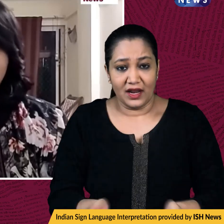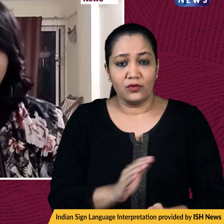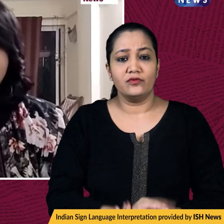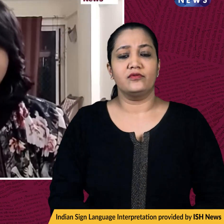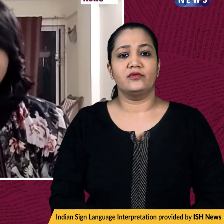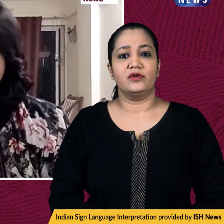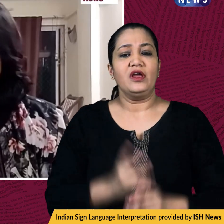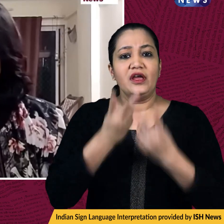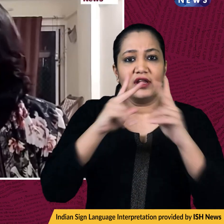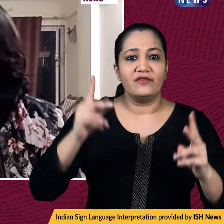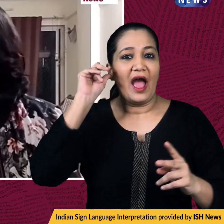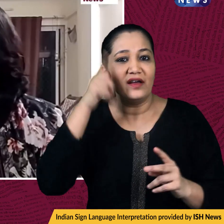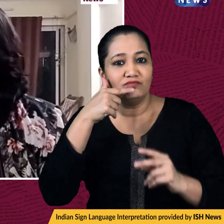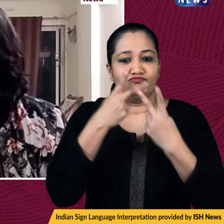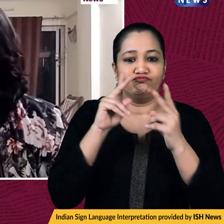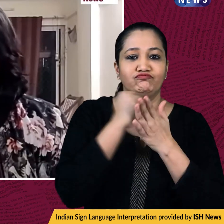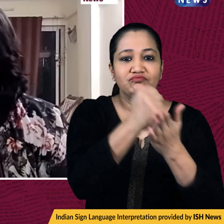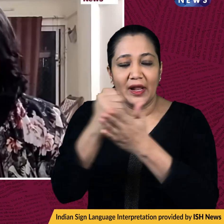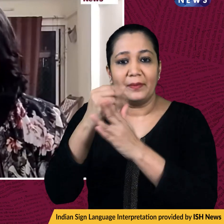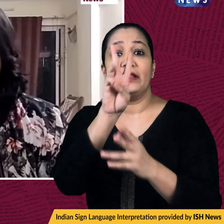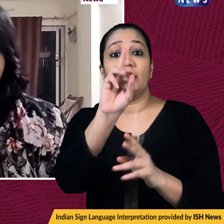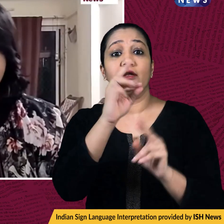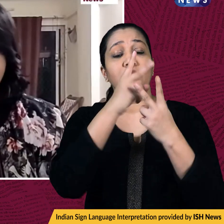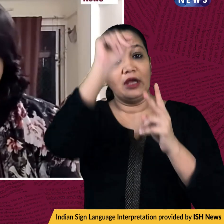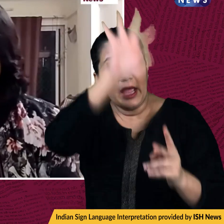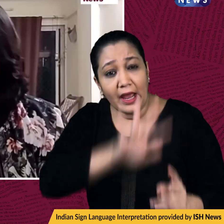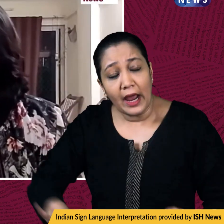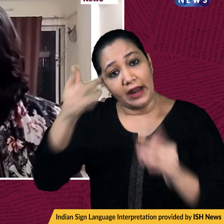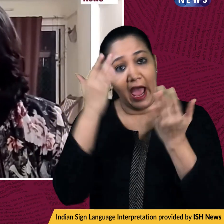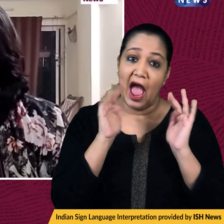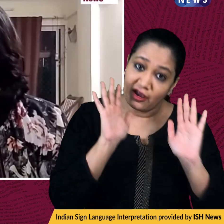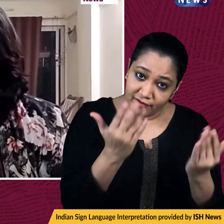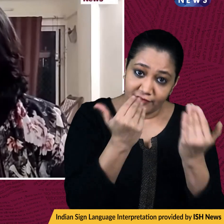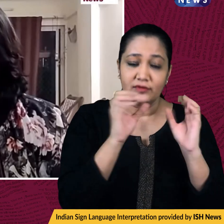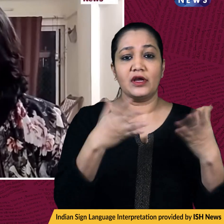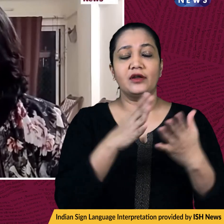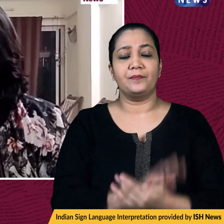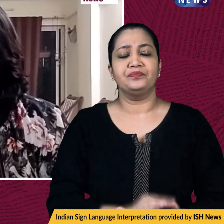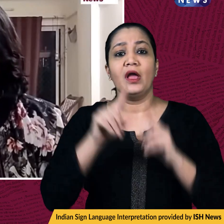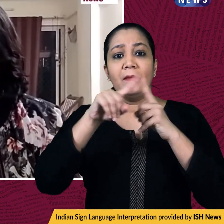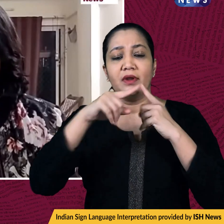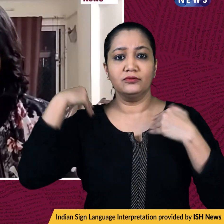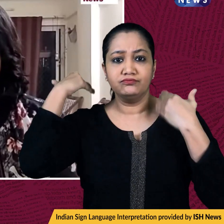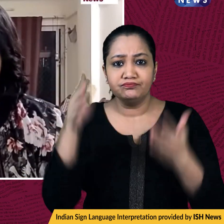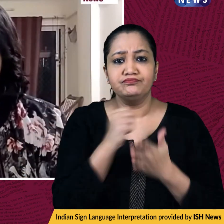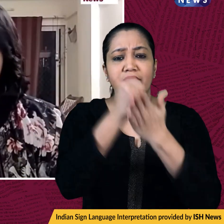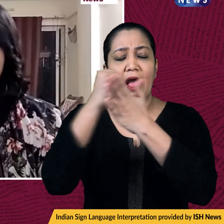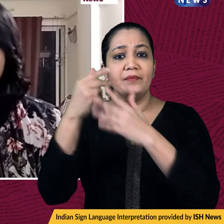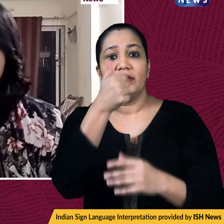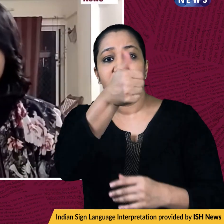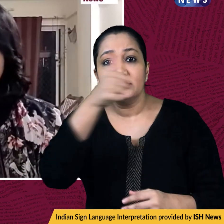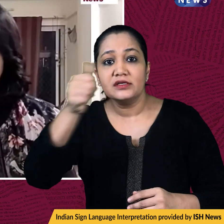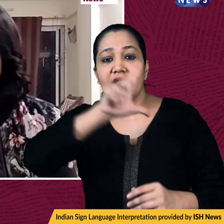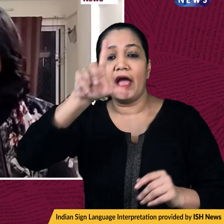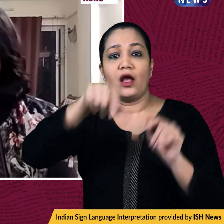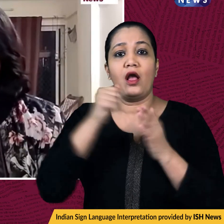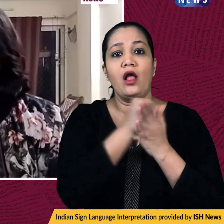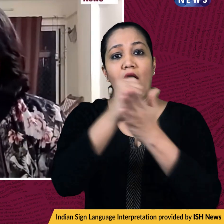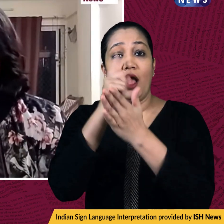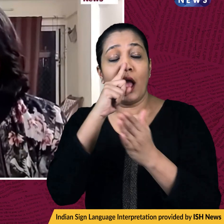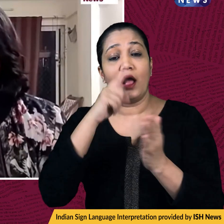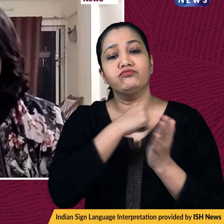there are over 30 helplines that are functional across India, which have assisted over 66 lakh women. If you